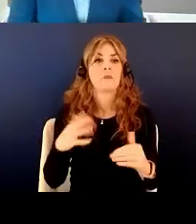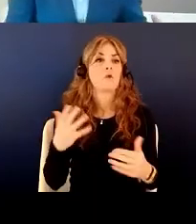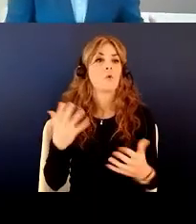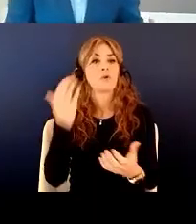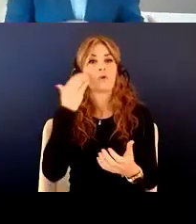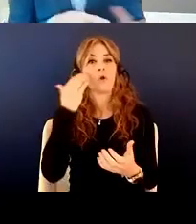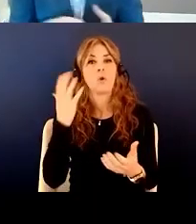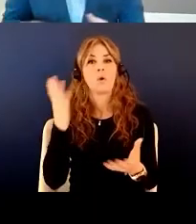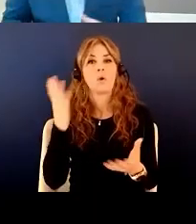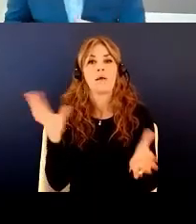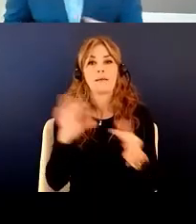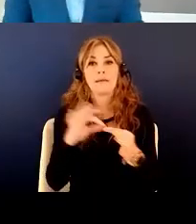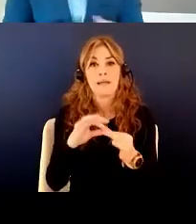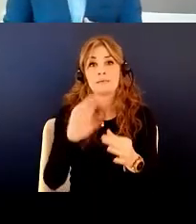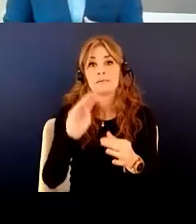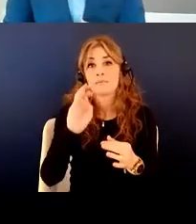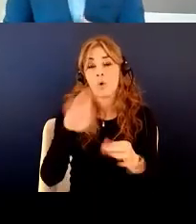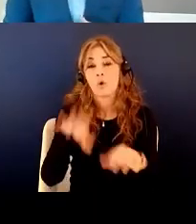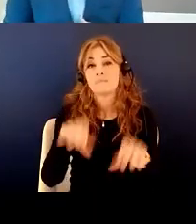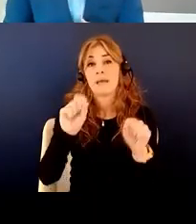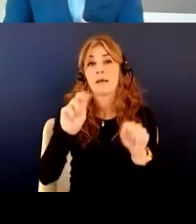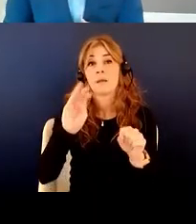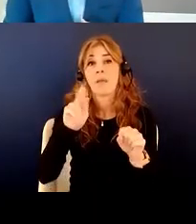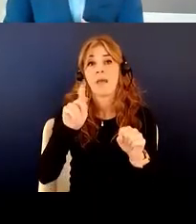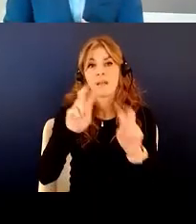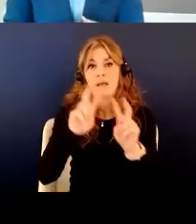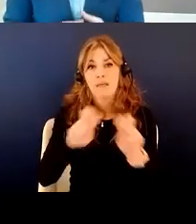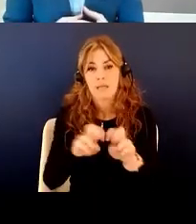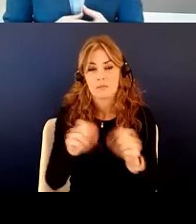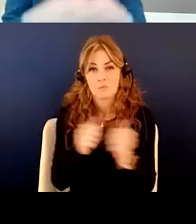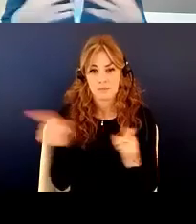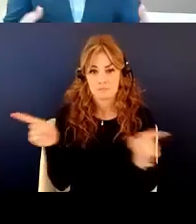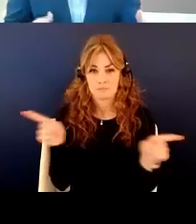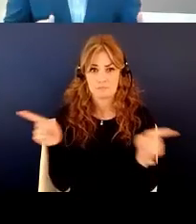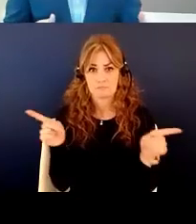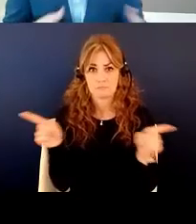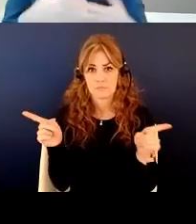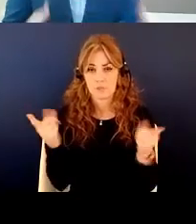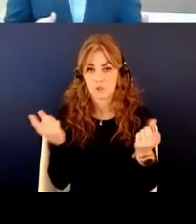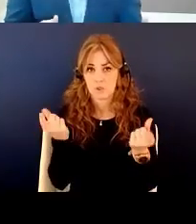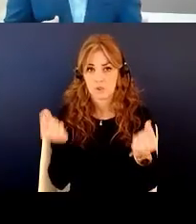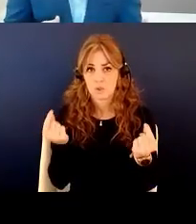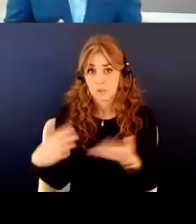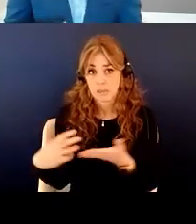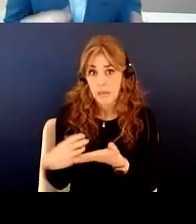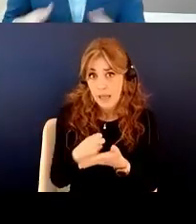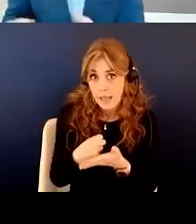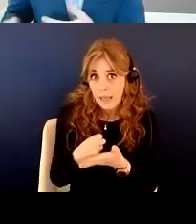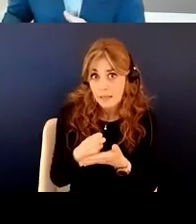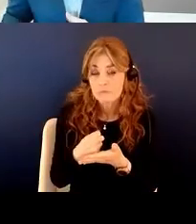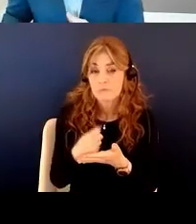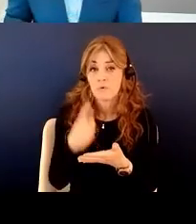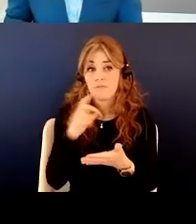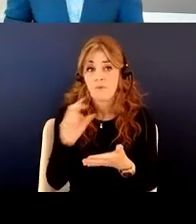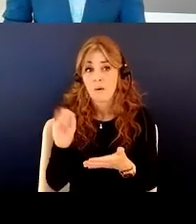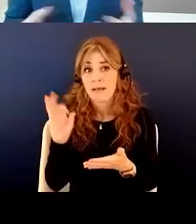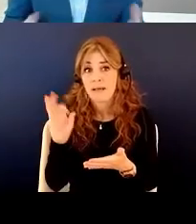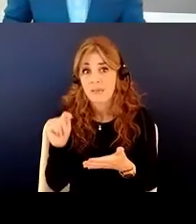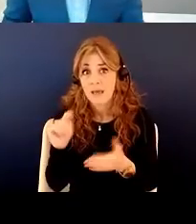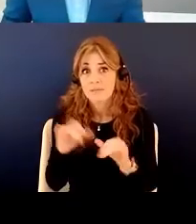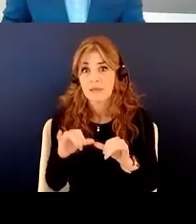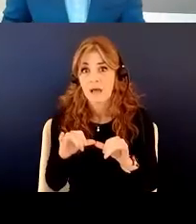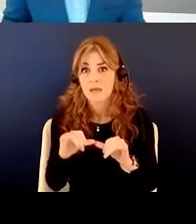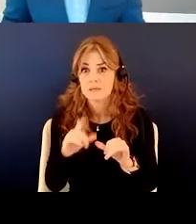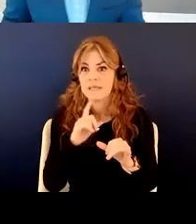or conducting a meta-analysis on those two relationships, then what you'd be collecting in terms of the effect size from each study is